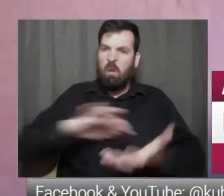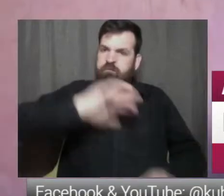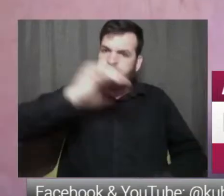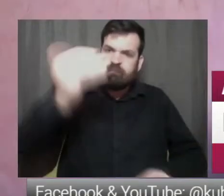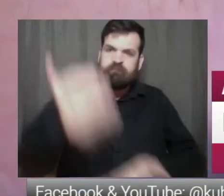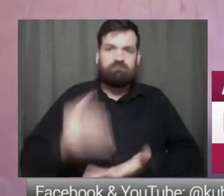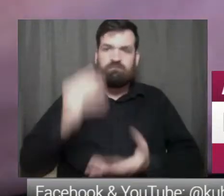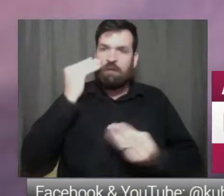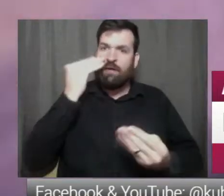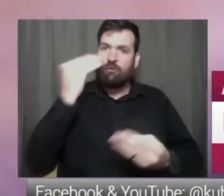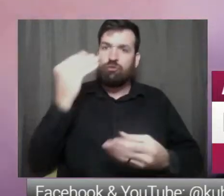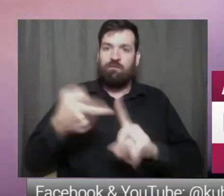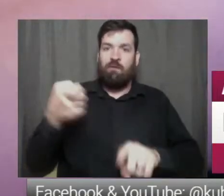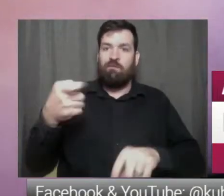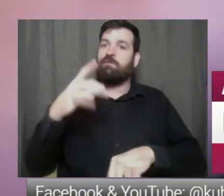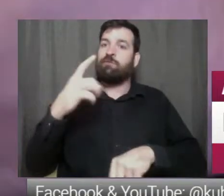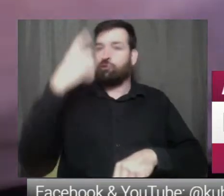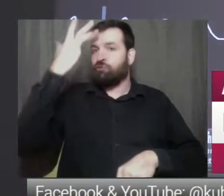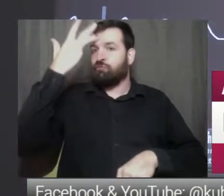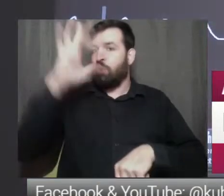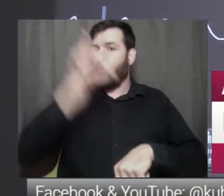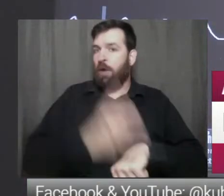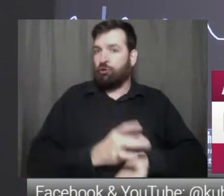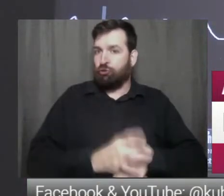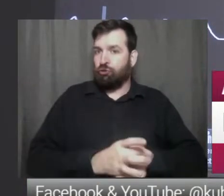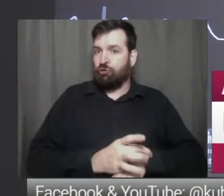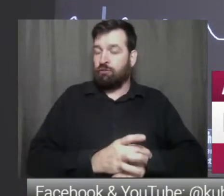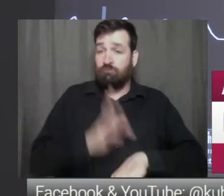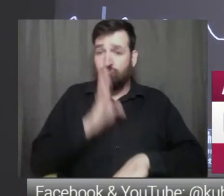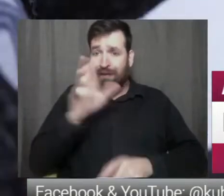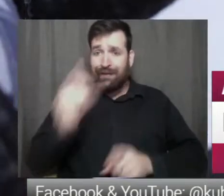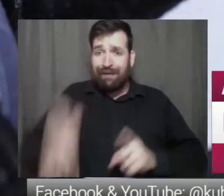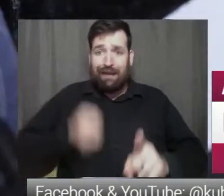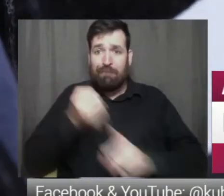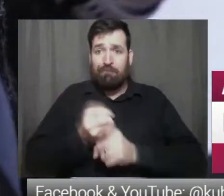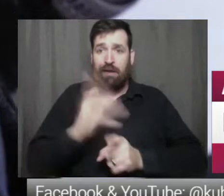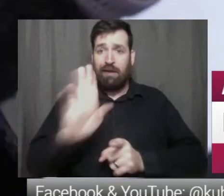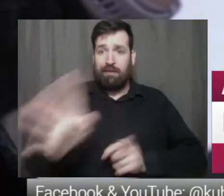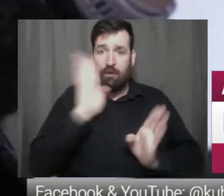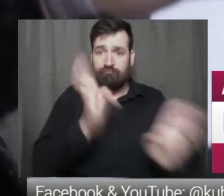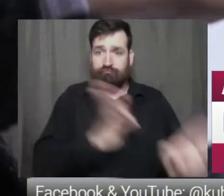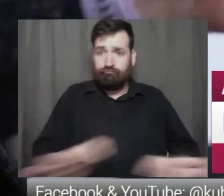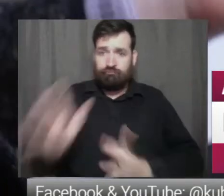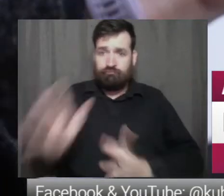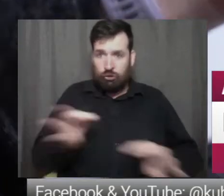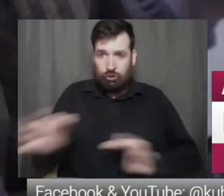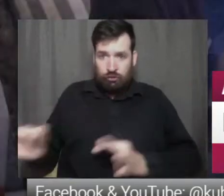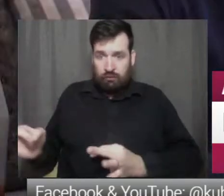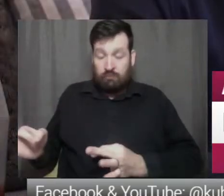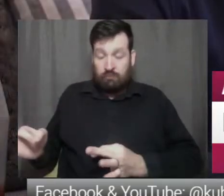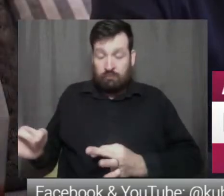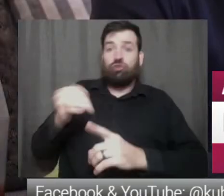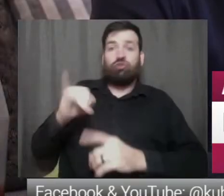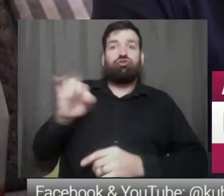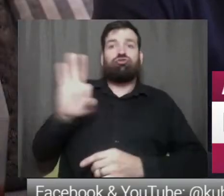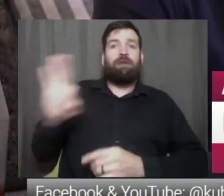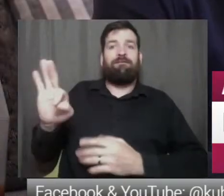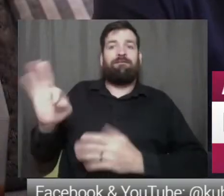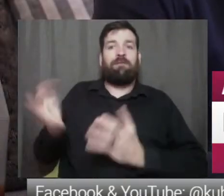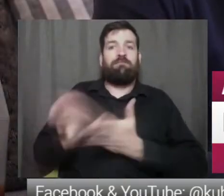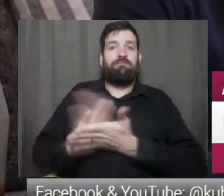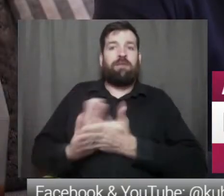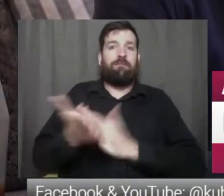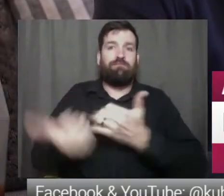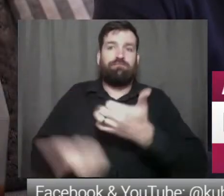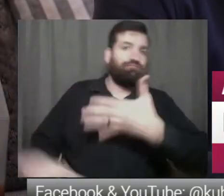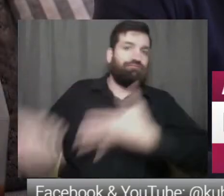Jeff's smartwatch. It would directly impact the course of action they took, including making Jeff a priority patient and performing a